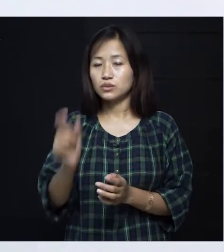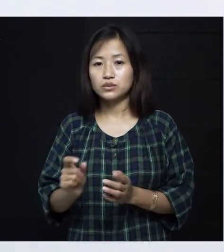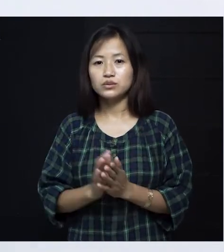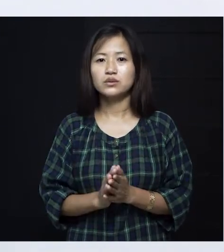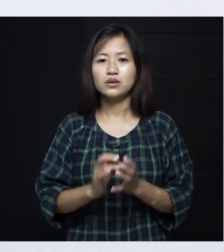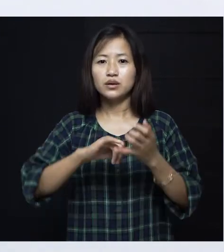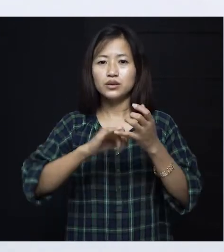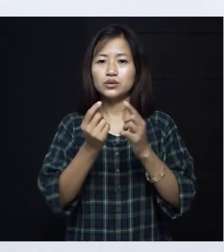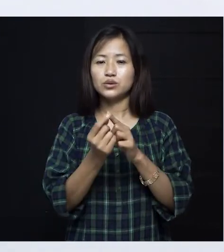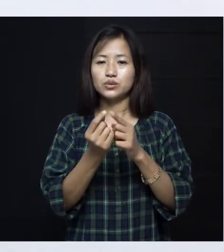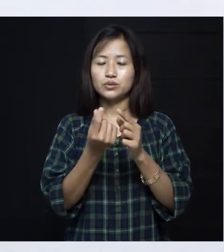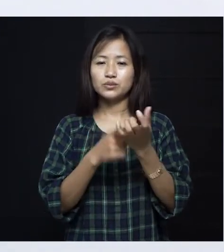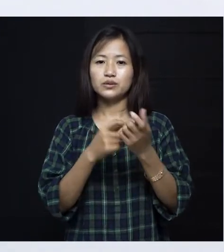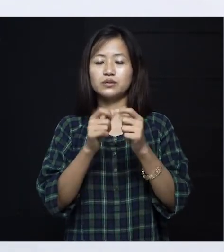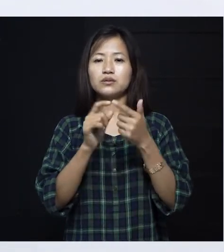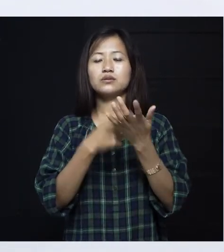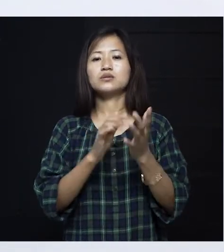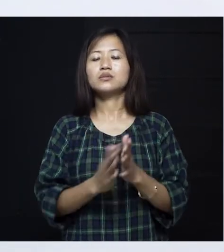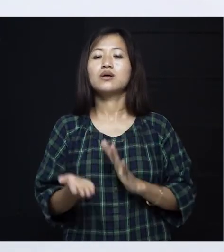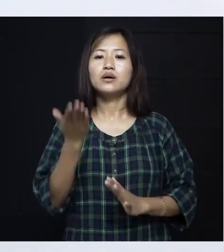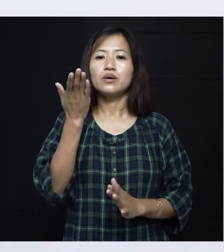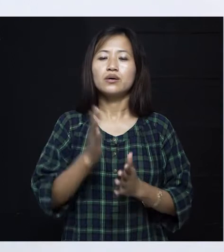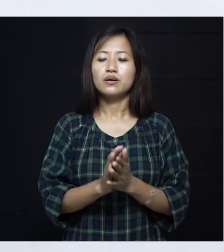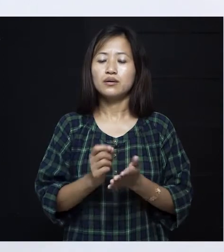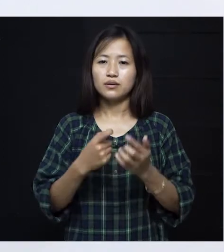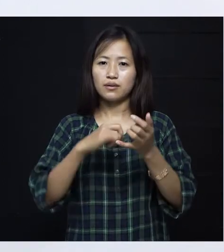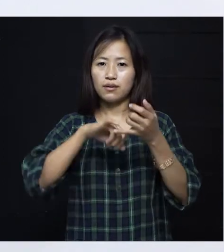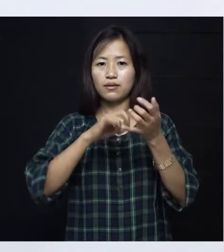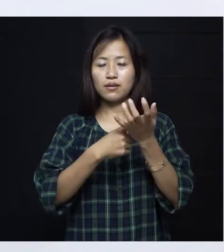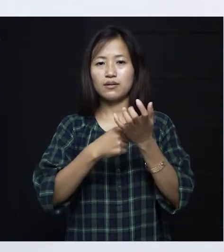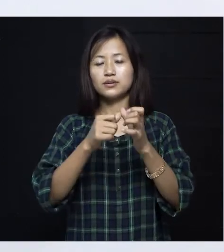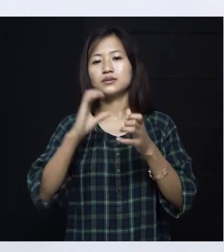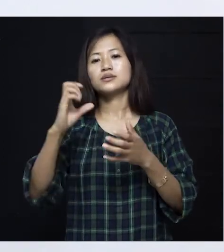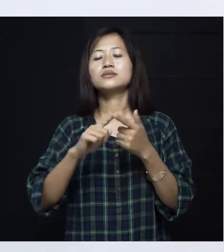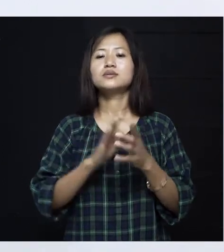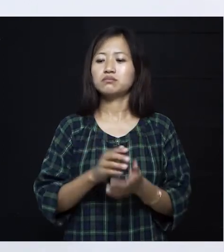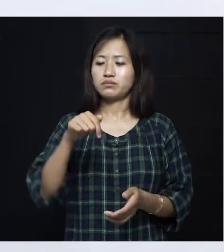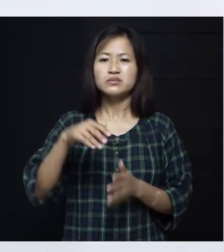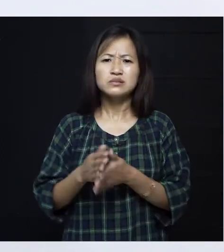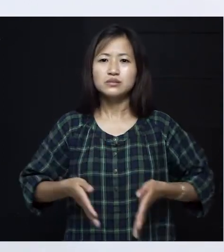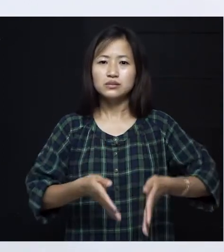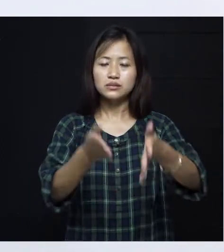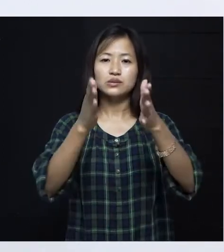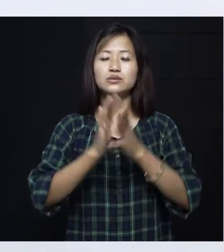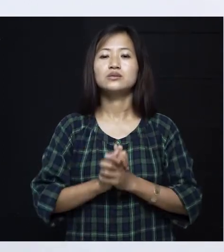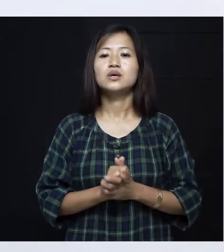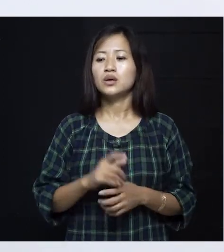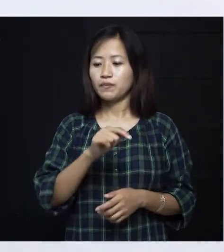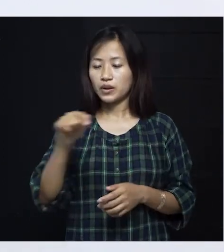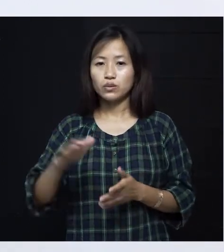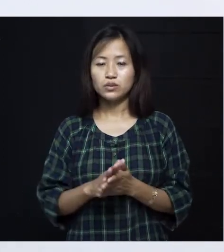the superhighways, okay? Now this superhighways, these are the roads, okay? Those roads